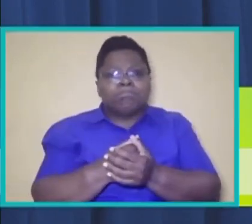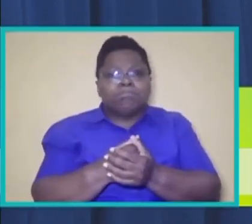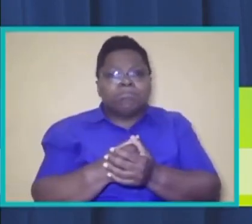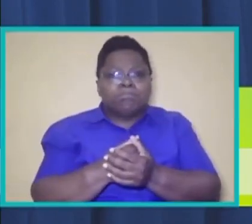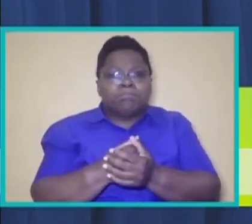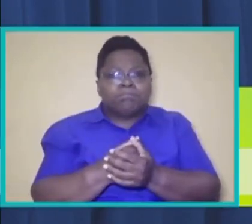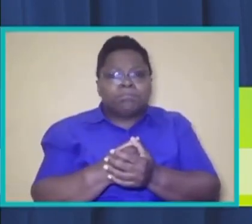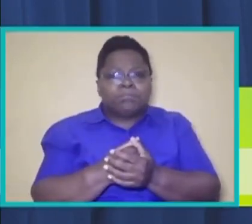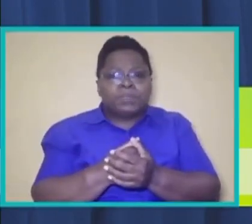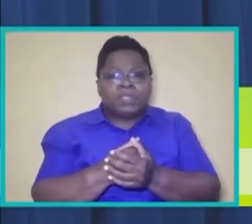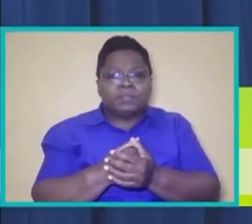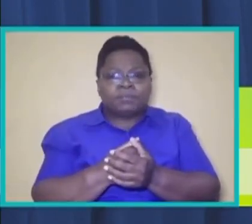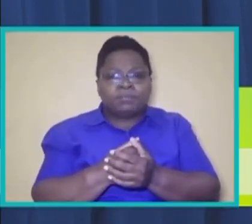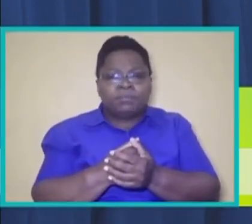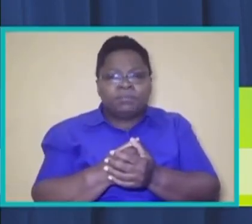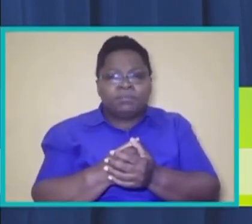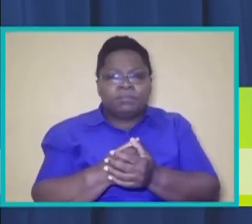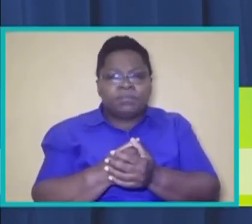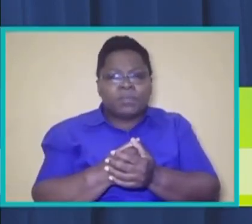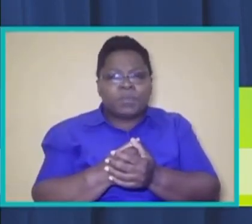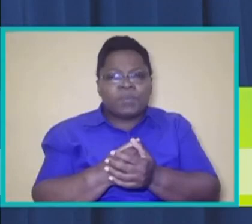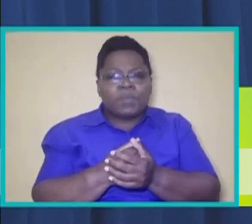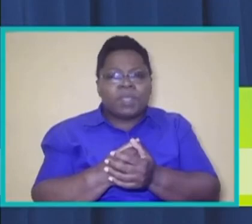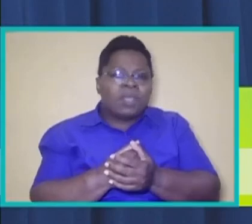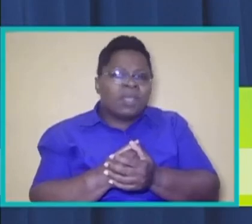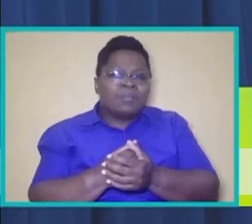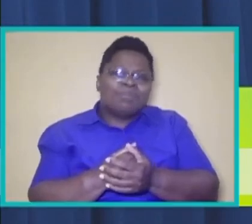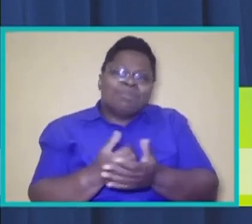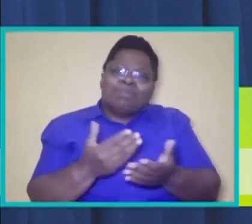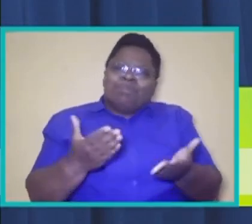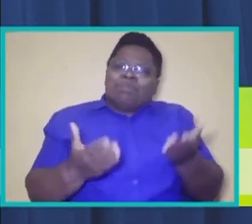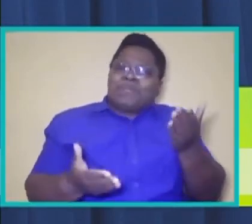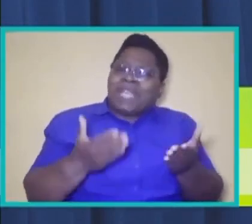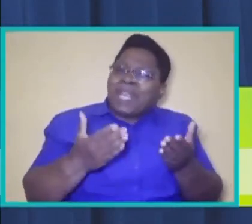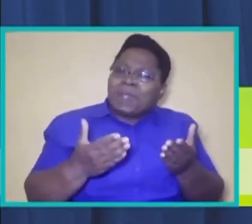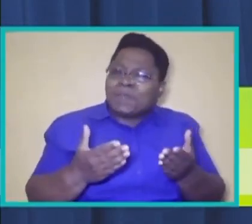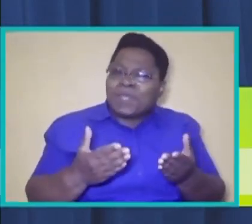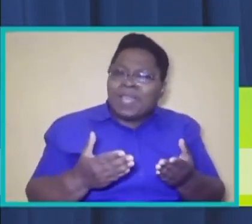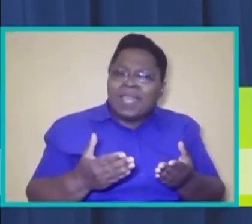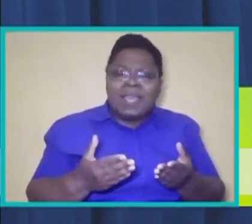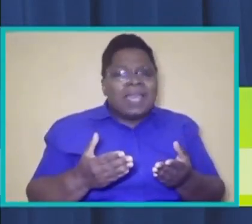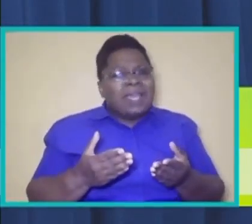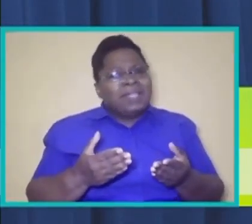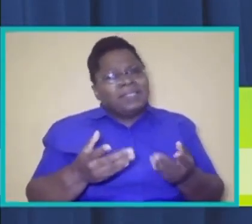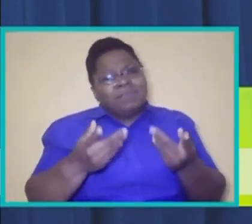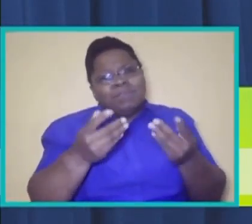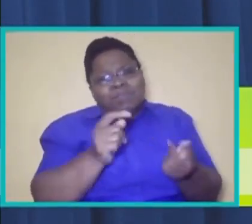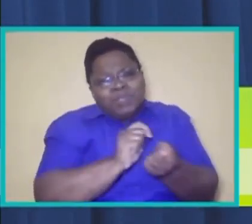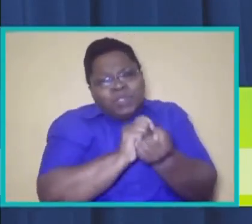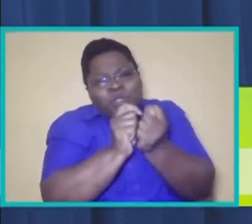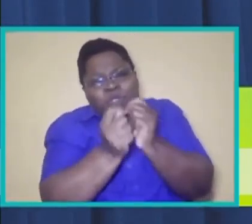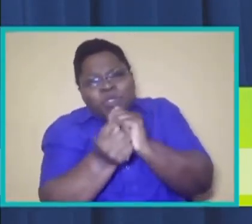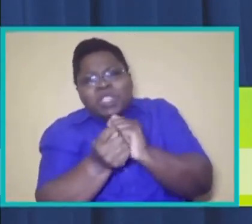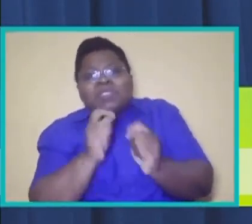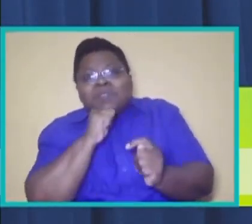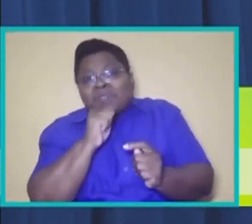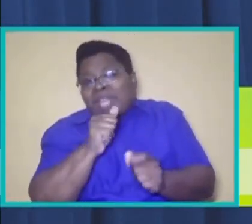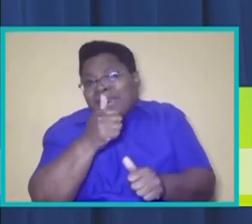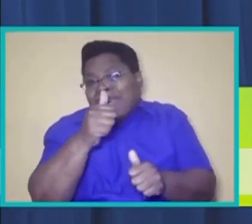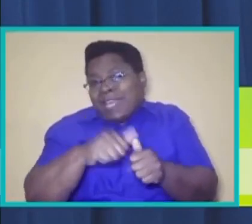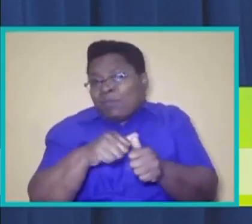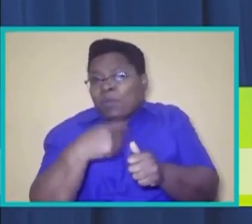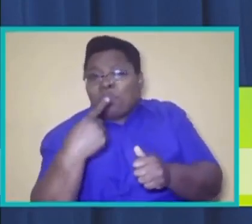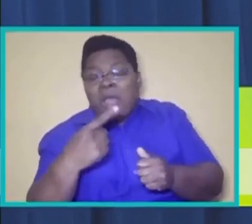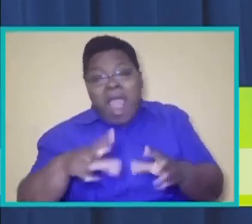but creating a vision for where you want to go and a pathway supported by your leadership, by resources, etc.,